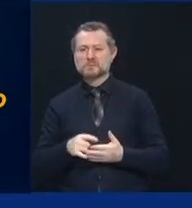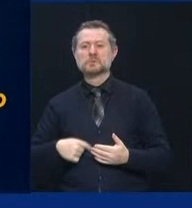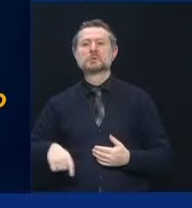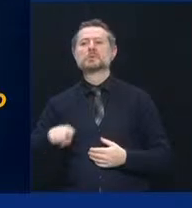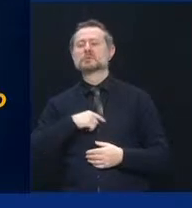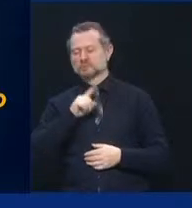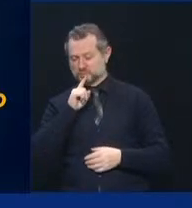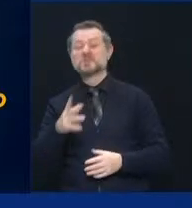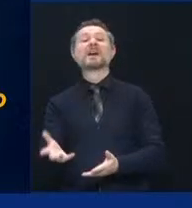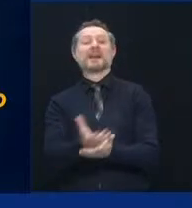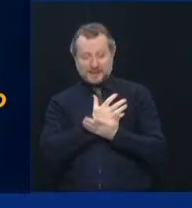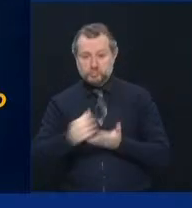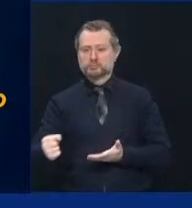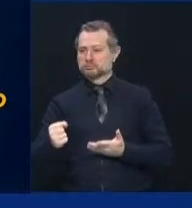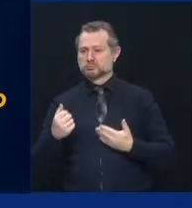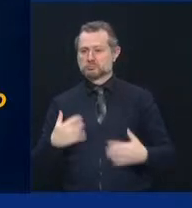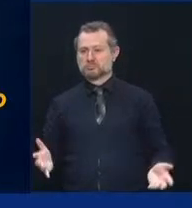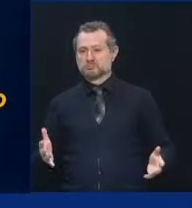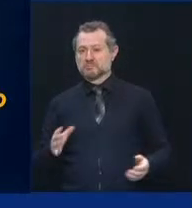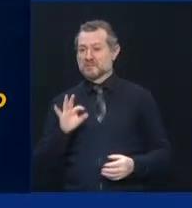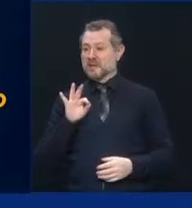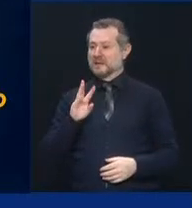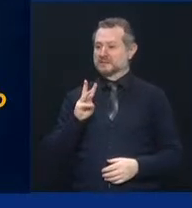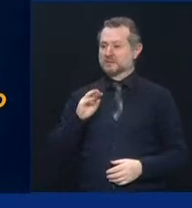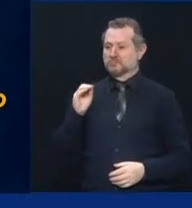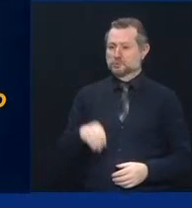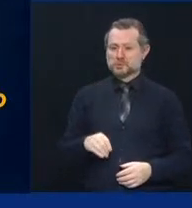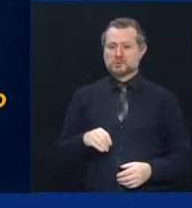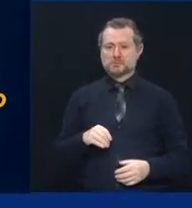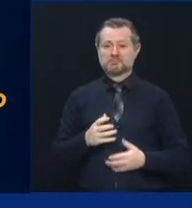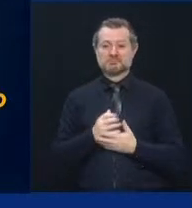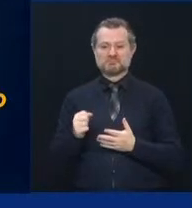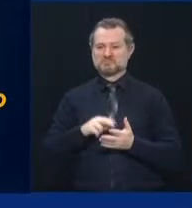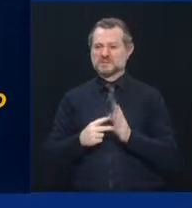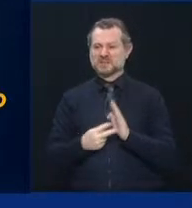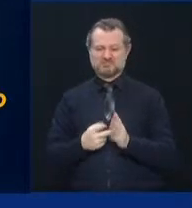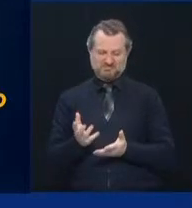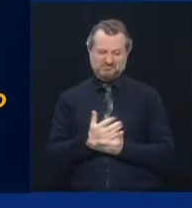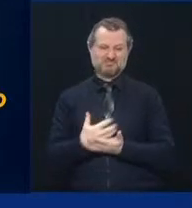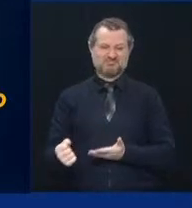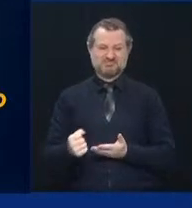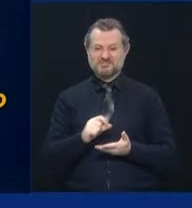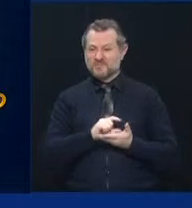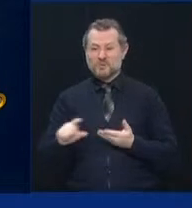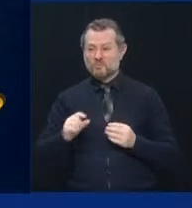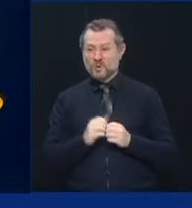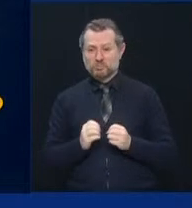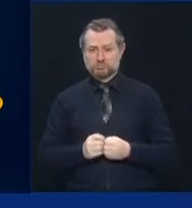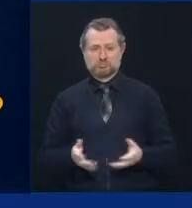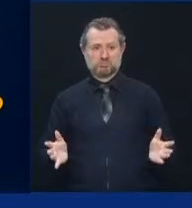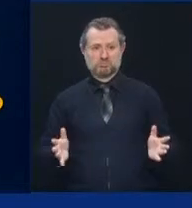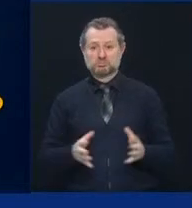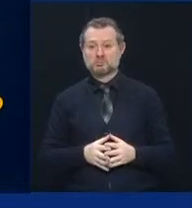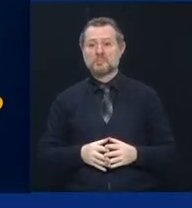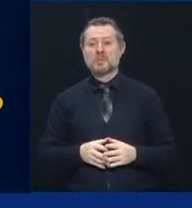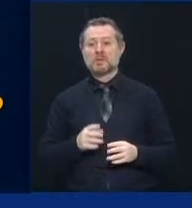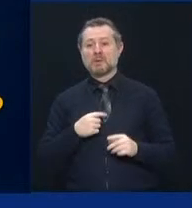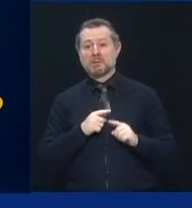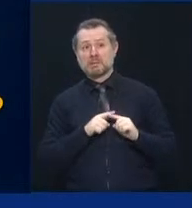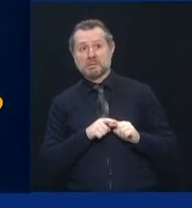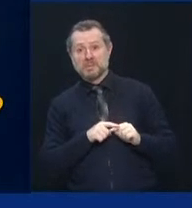96%, you're out. So you're reliant on what you're going to get the next week.